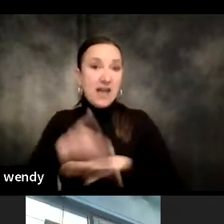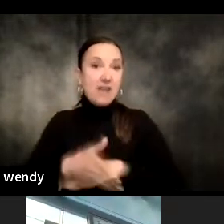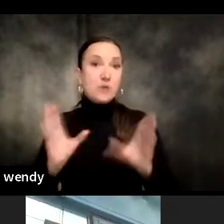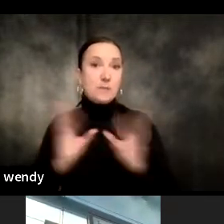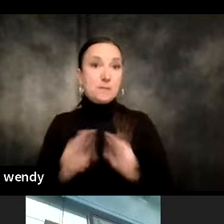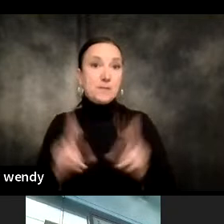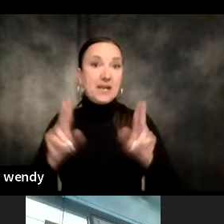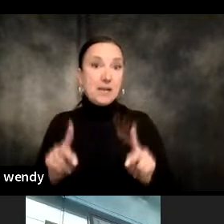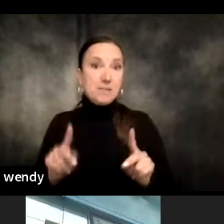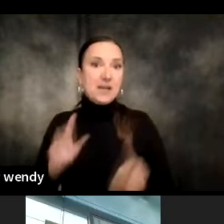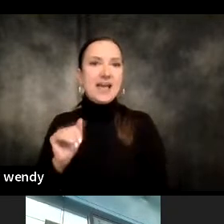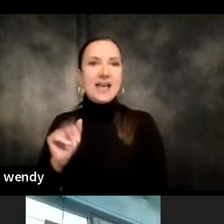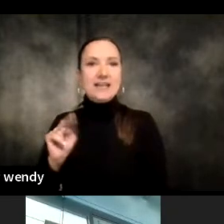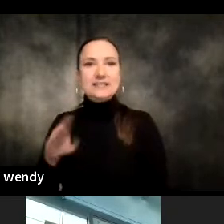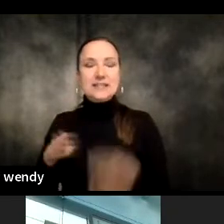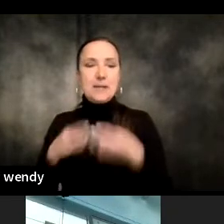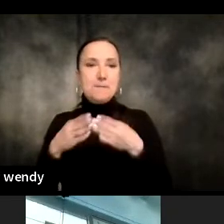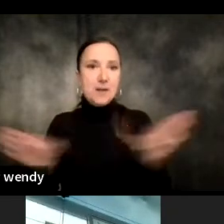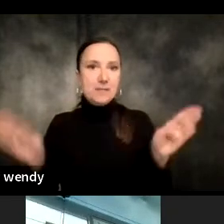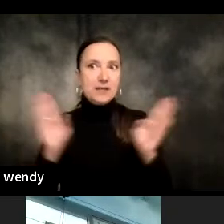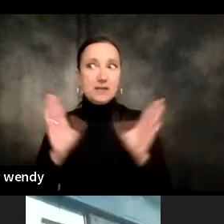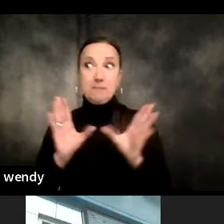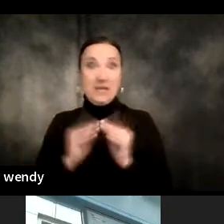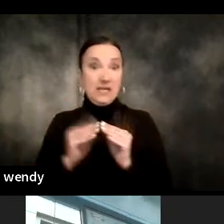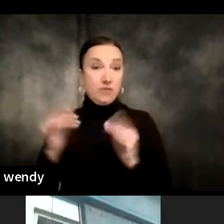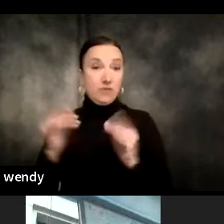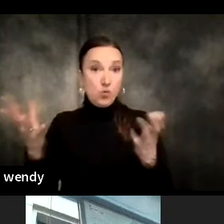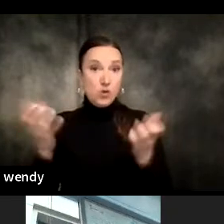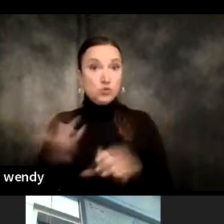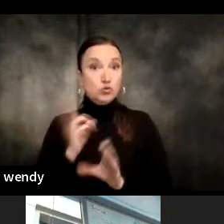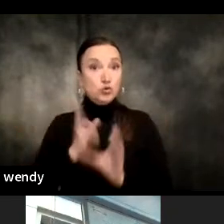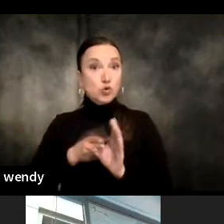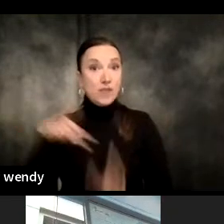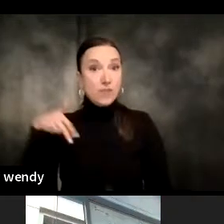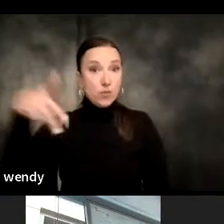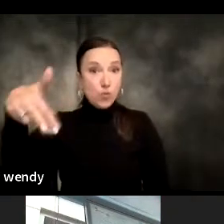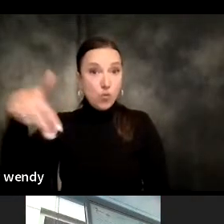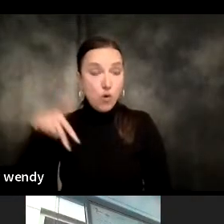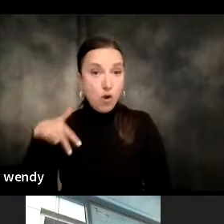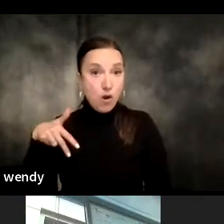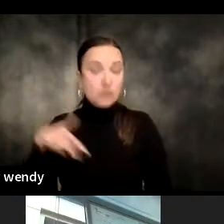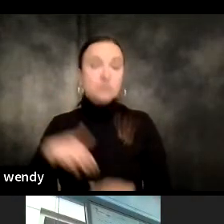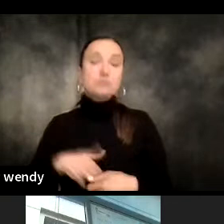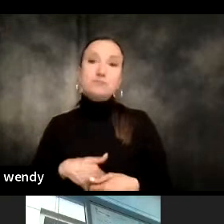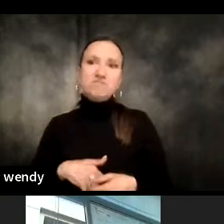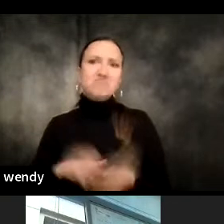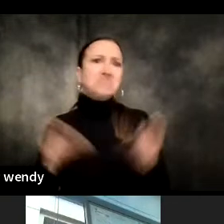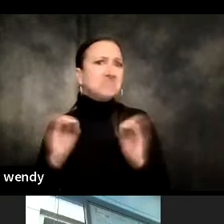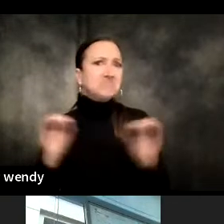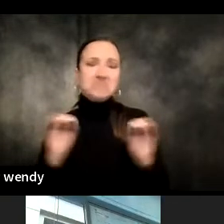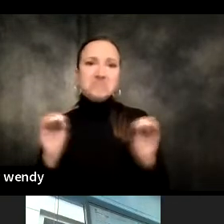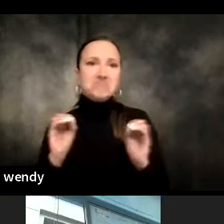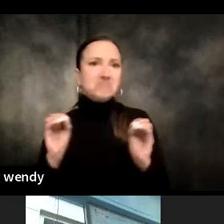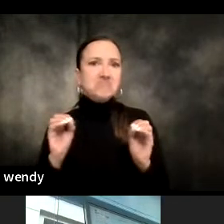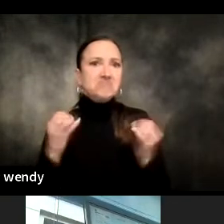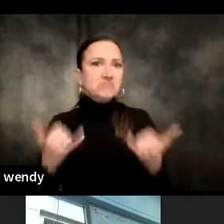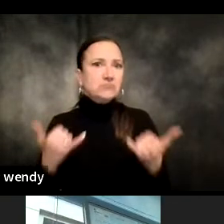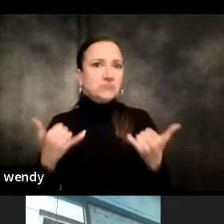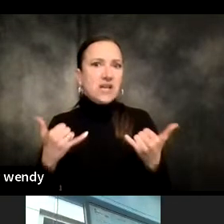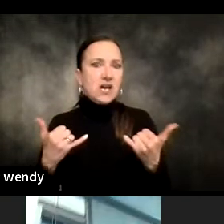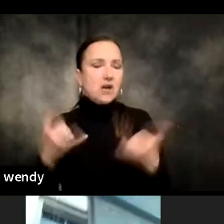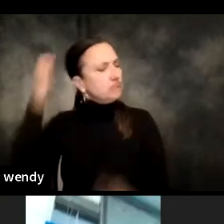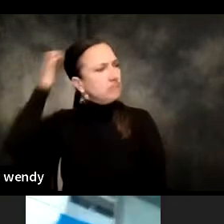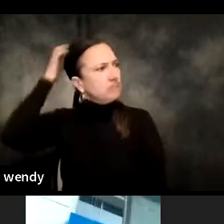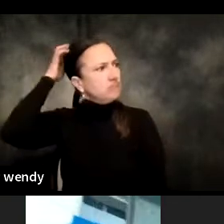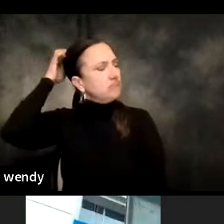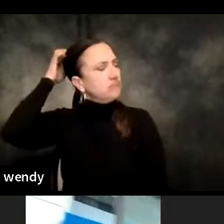ANC public meeting for those that want to attend the walk. And nothing additional at this time. If you